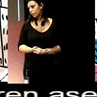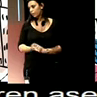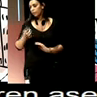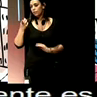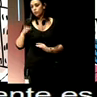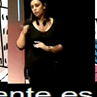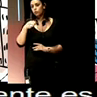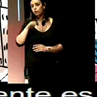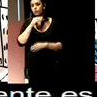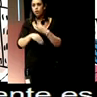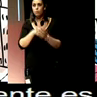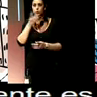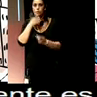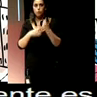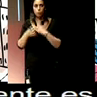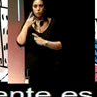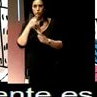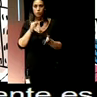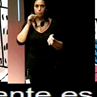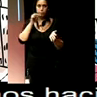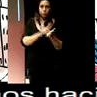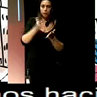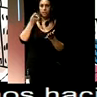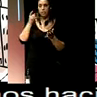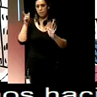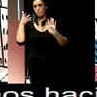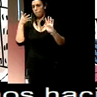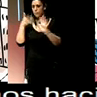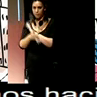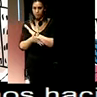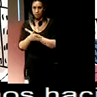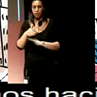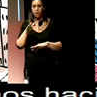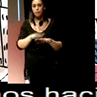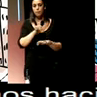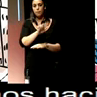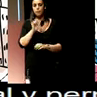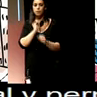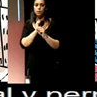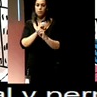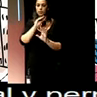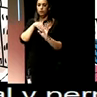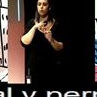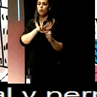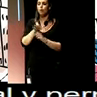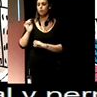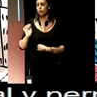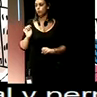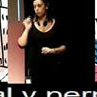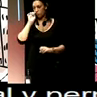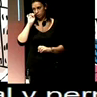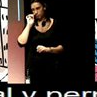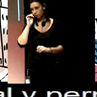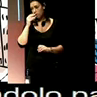We're working on training and permanent training, on occasional training for